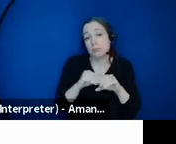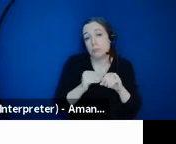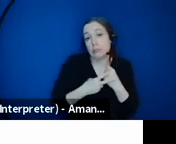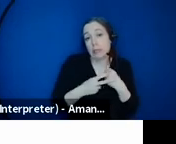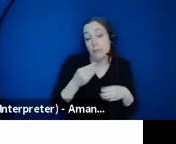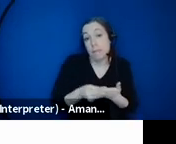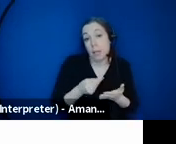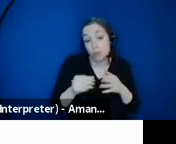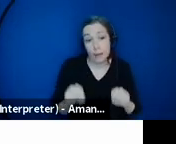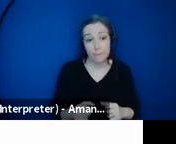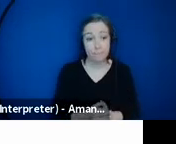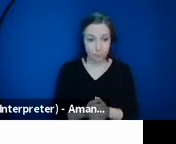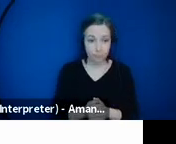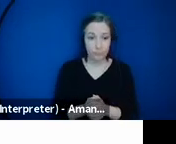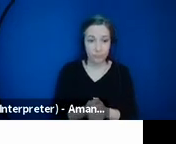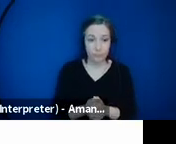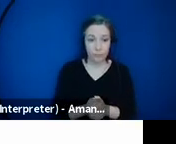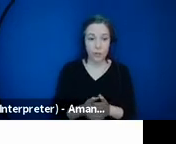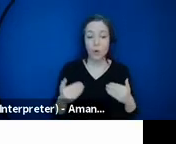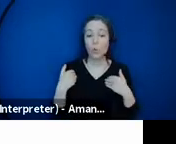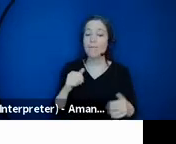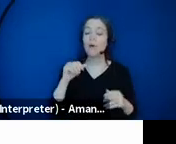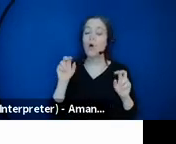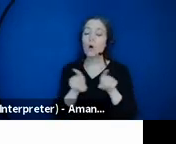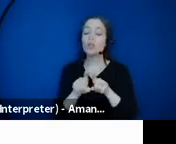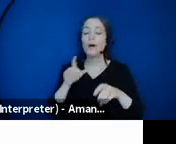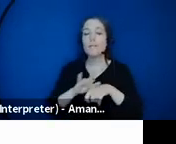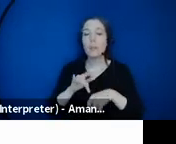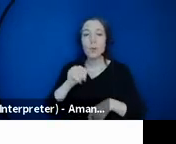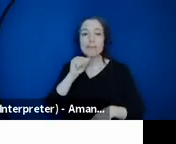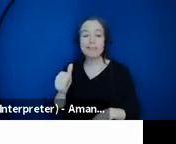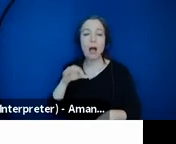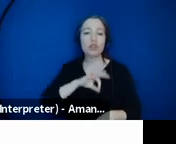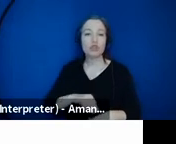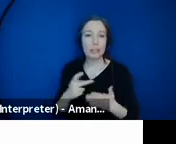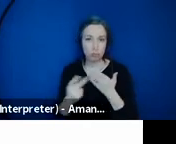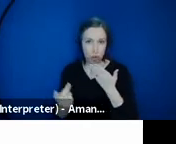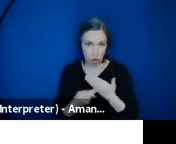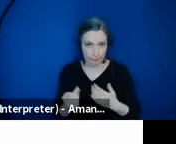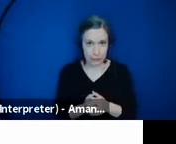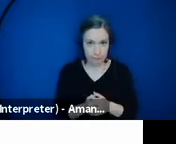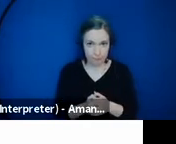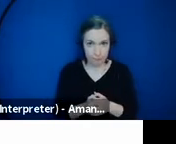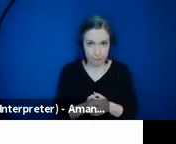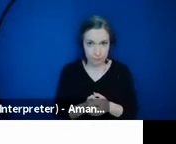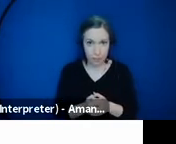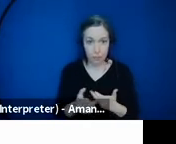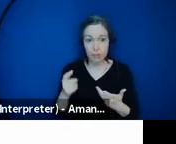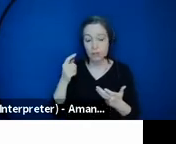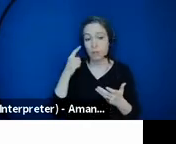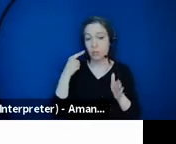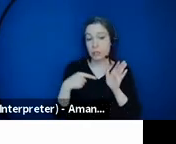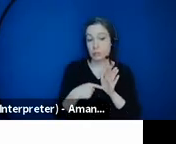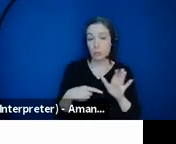programs. So these are non credit programs. Students who pursue these want to start working and get into a career or an